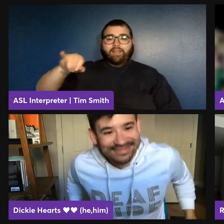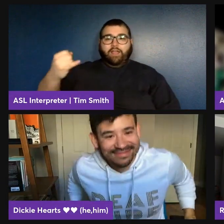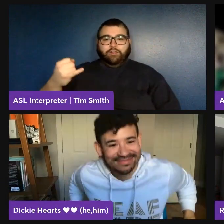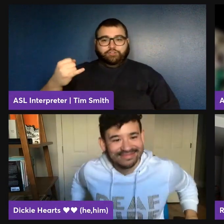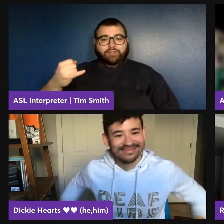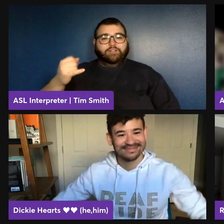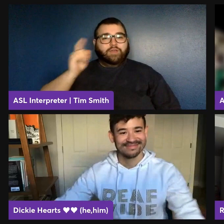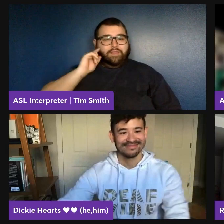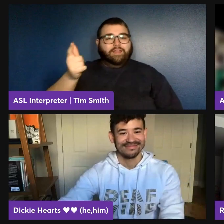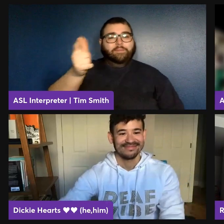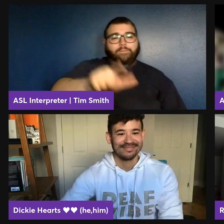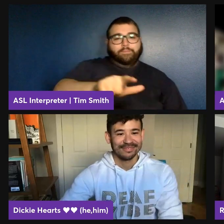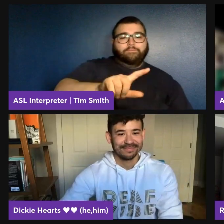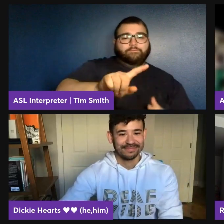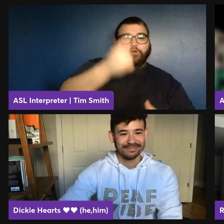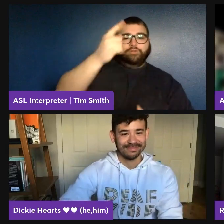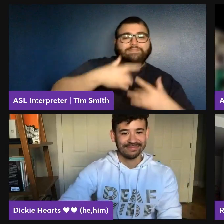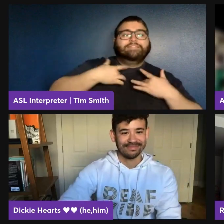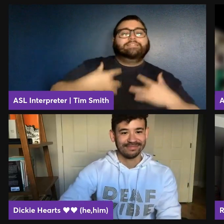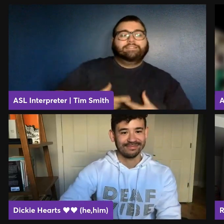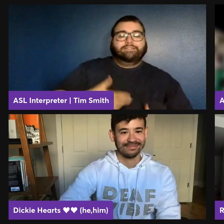go in that order.